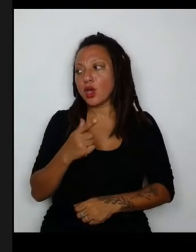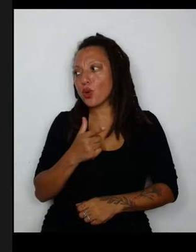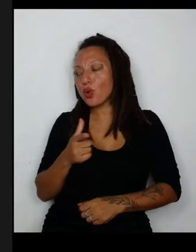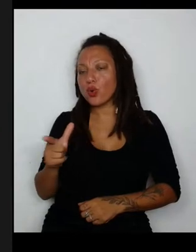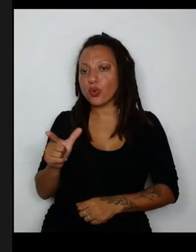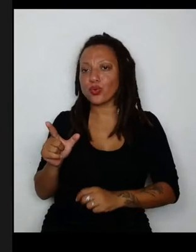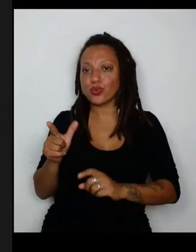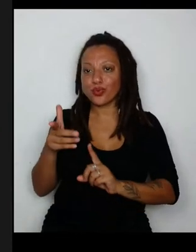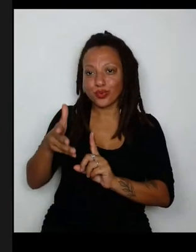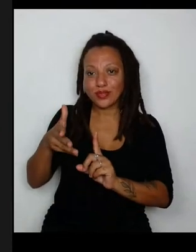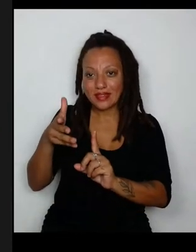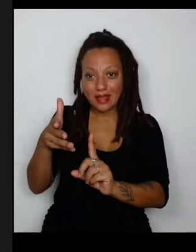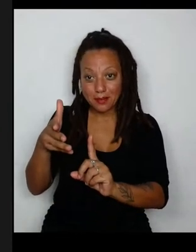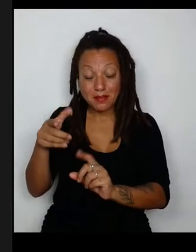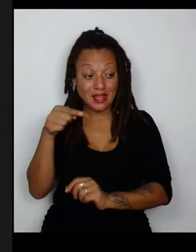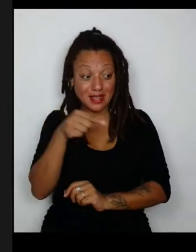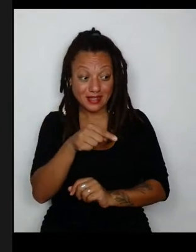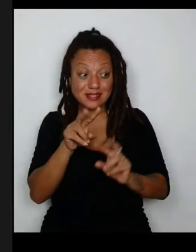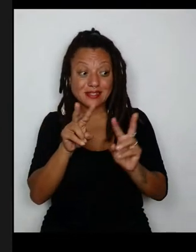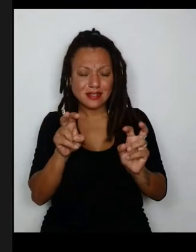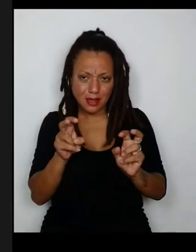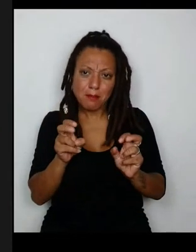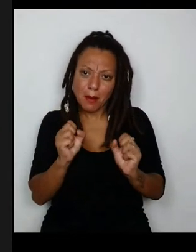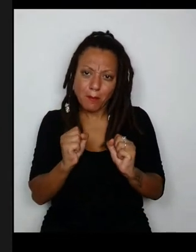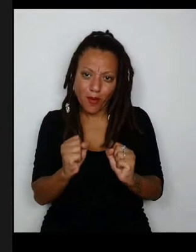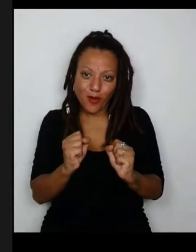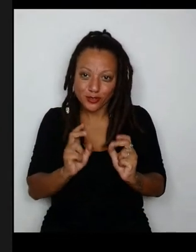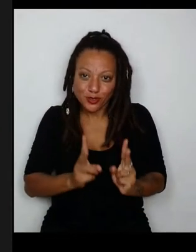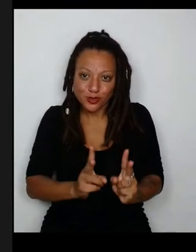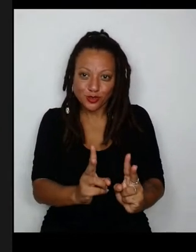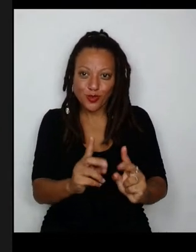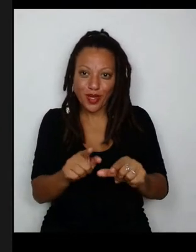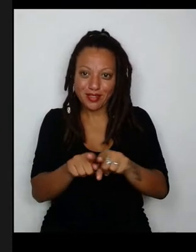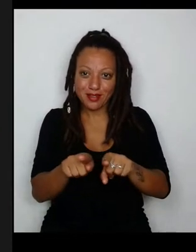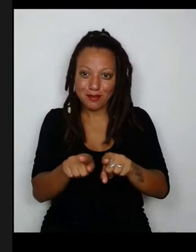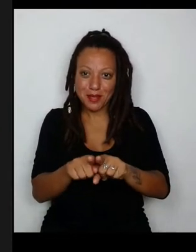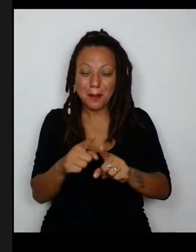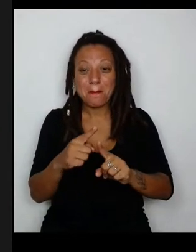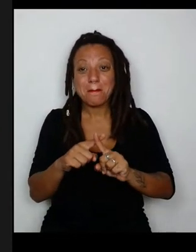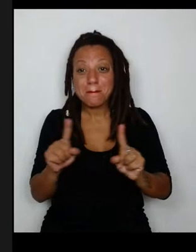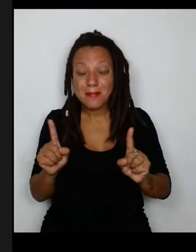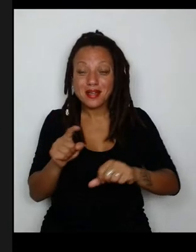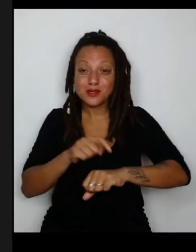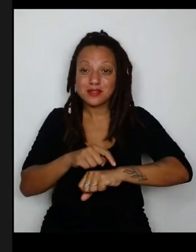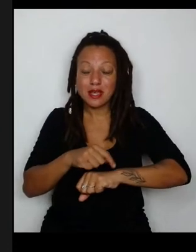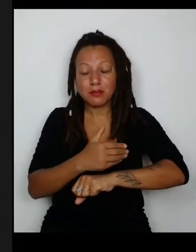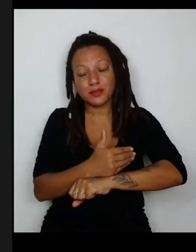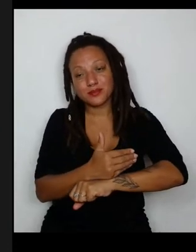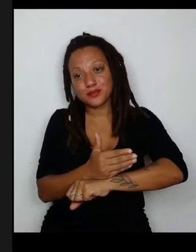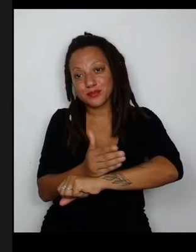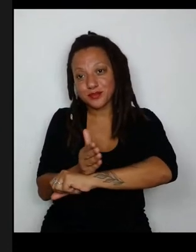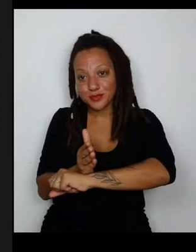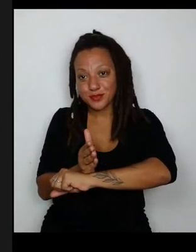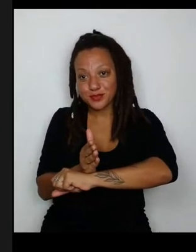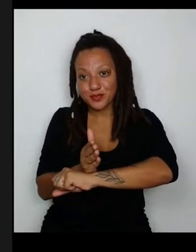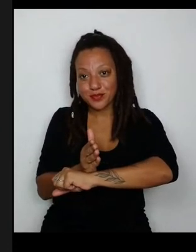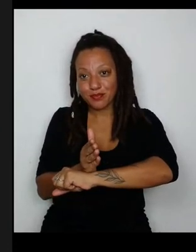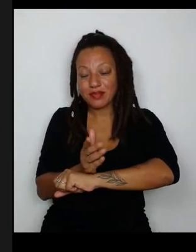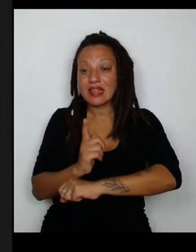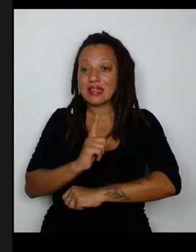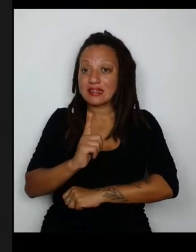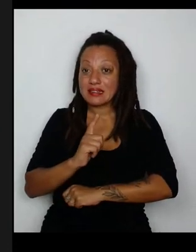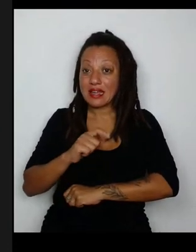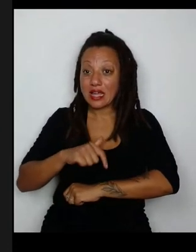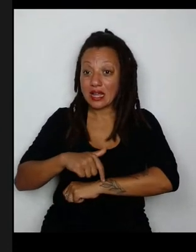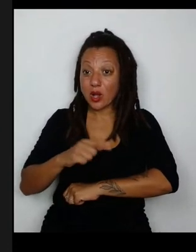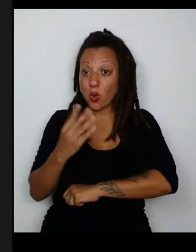we'll now have another panel and i believe this is an important debate we have to continue since we're a bit over time